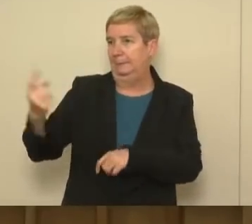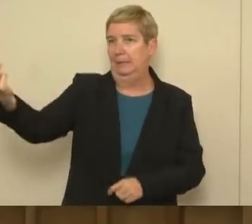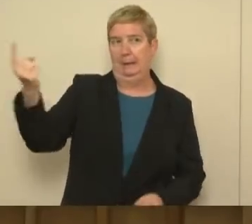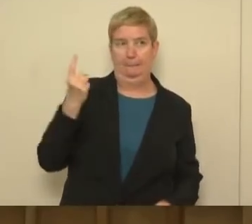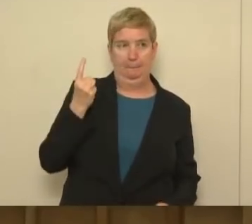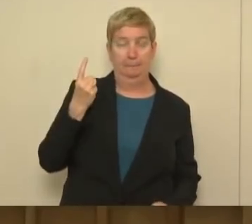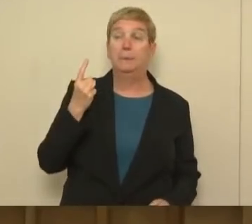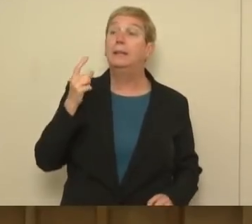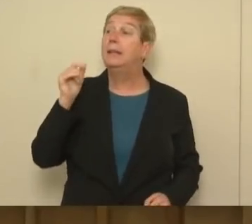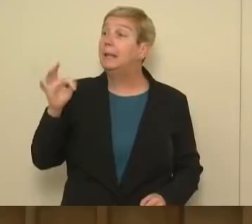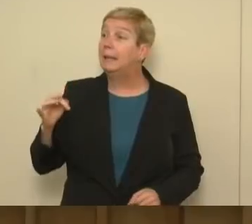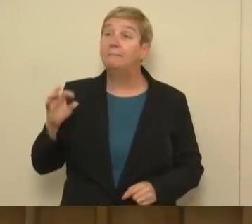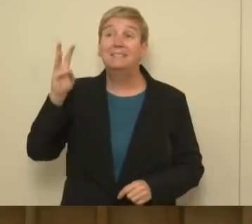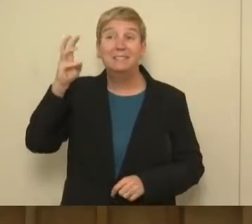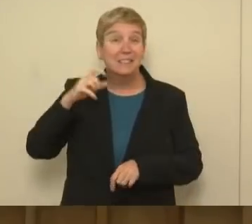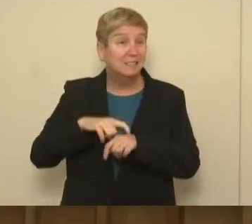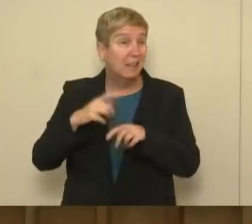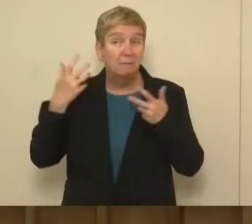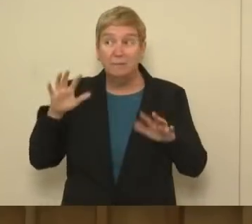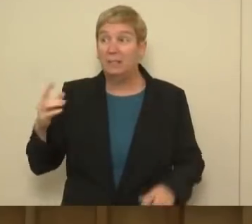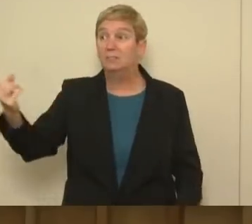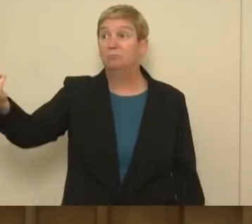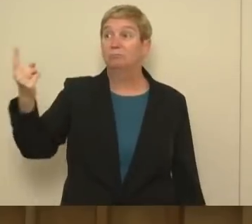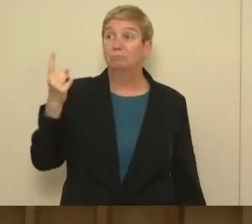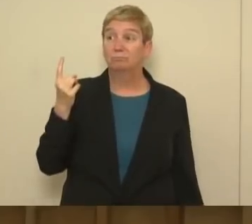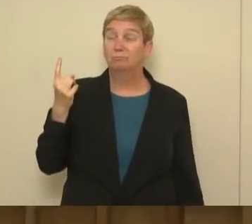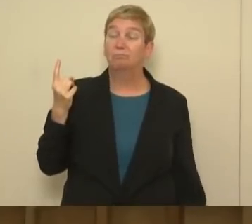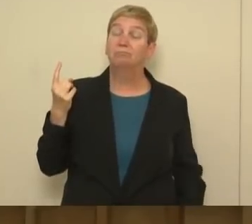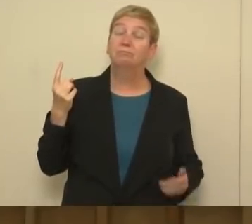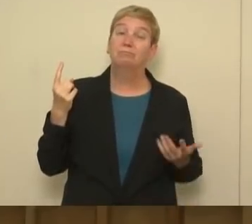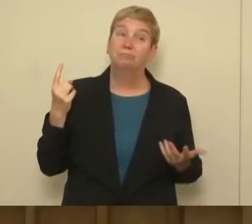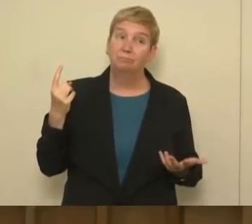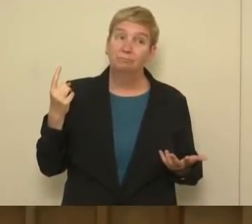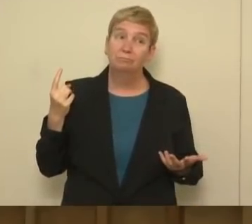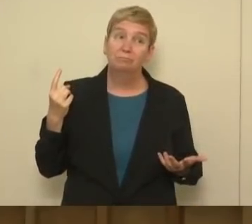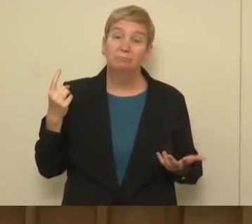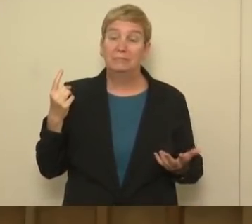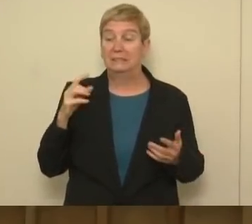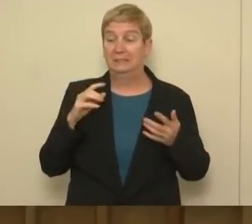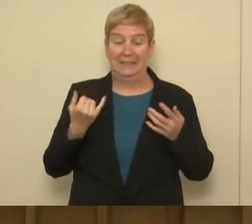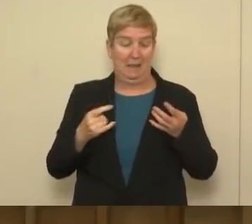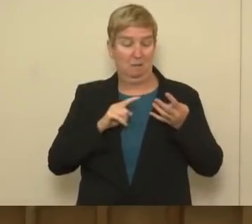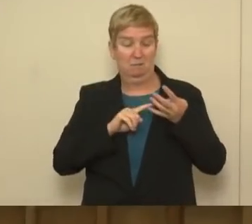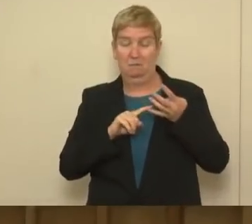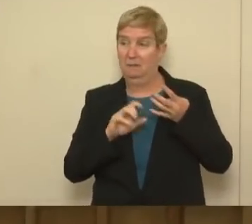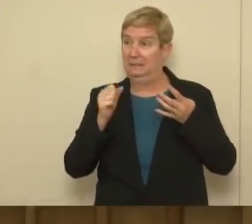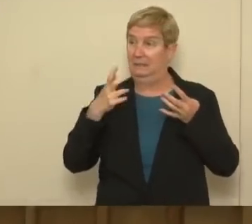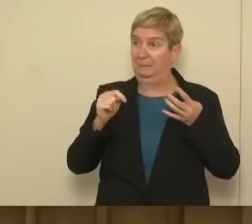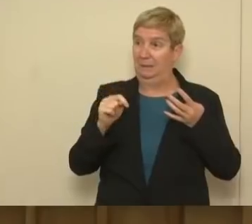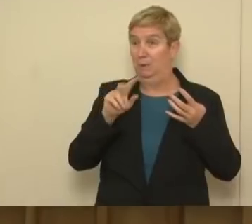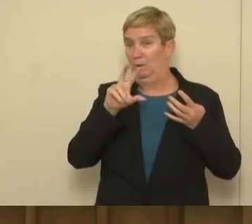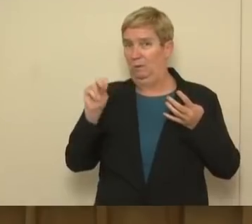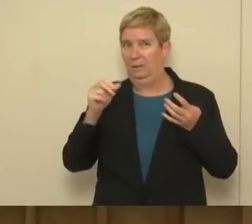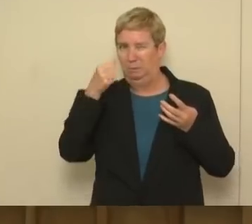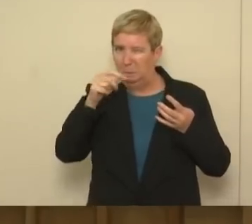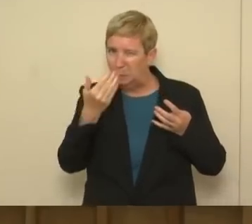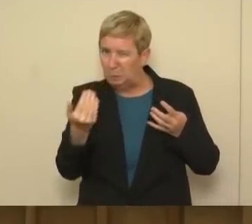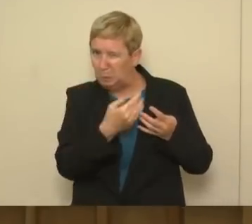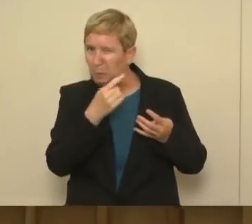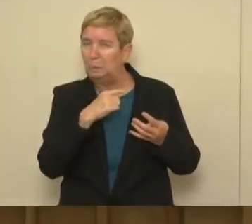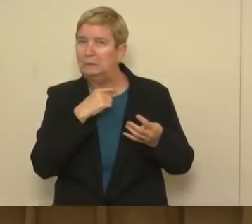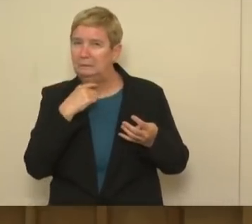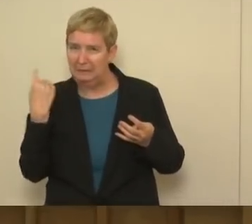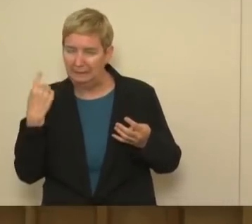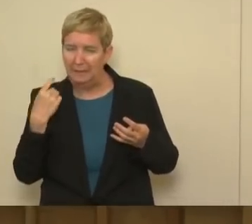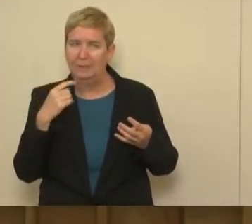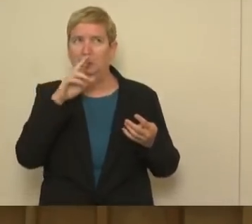the last time, if they get to the end of, by September 30th, which is the new deadline that Census, U.S.